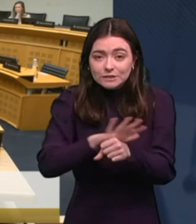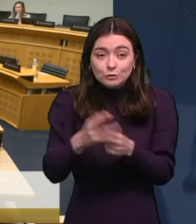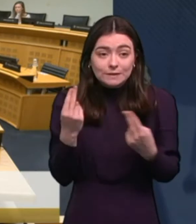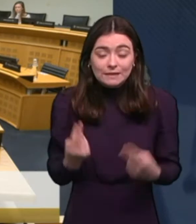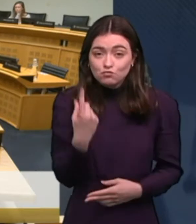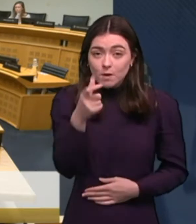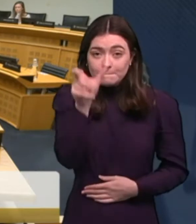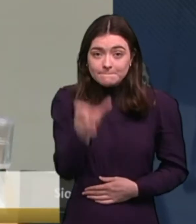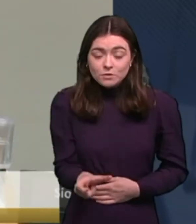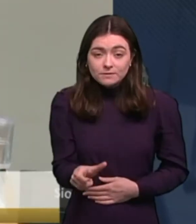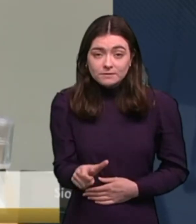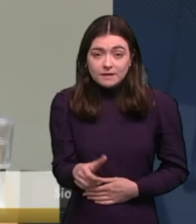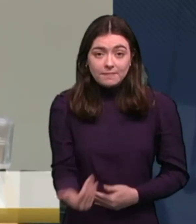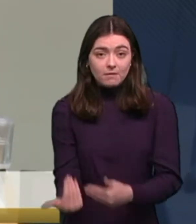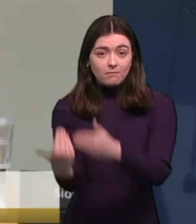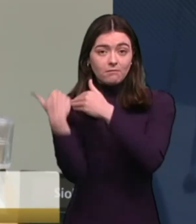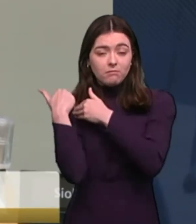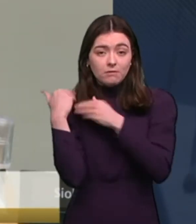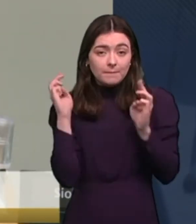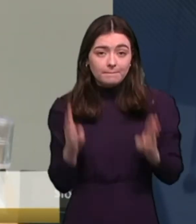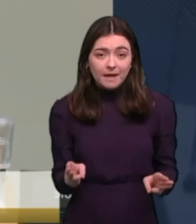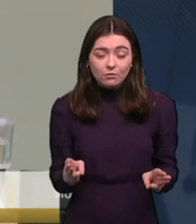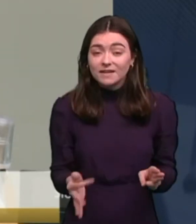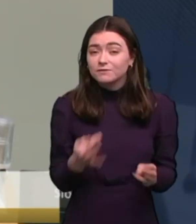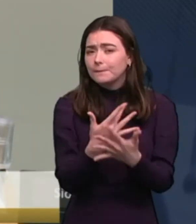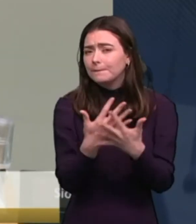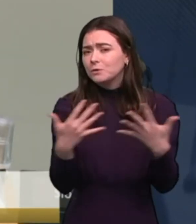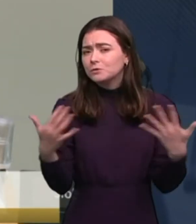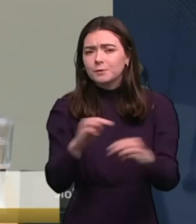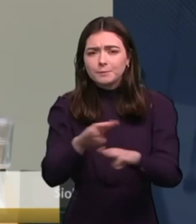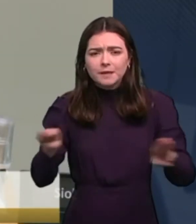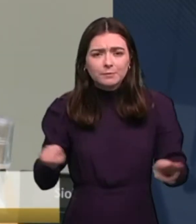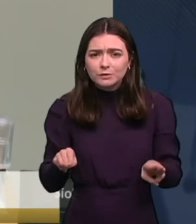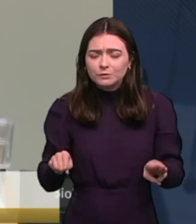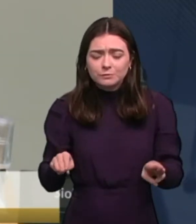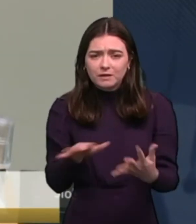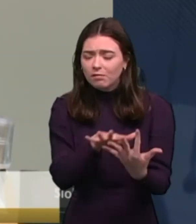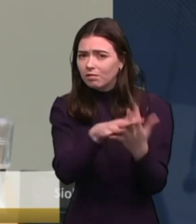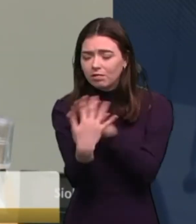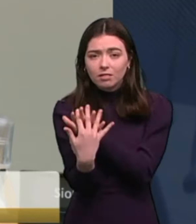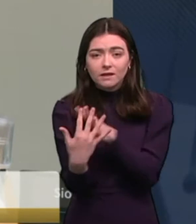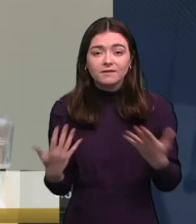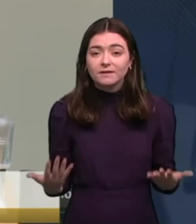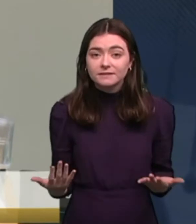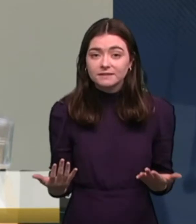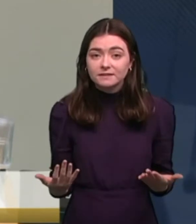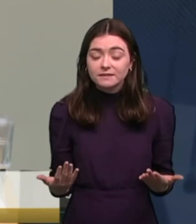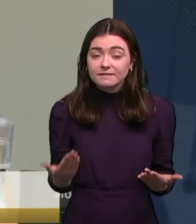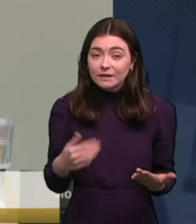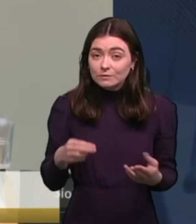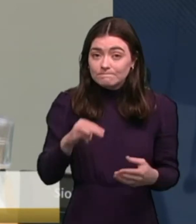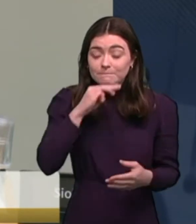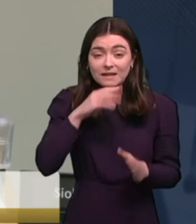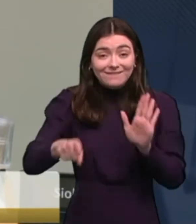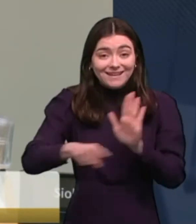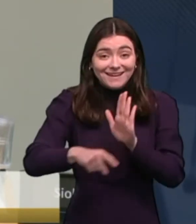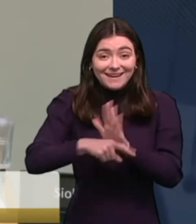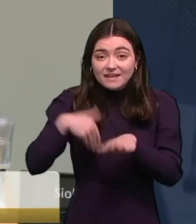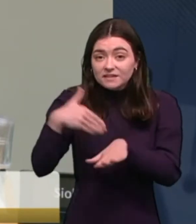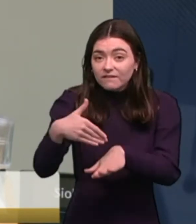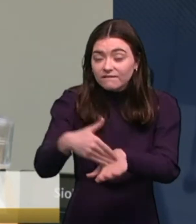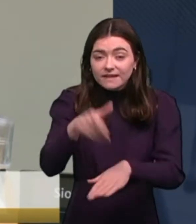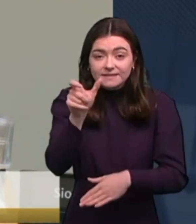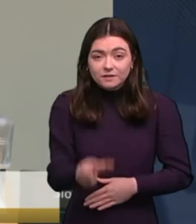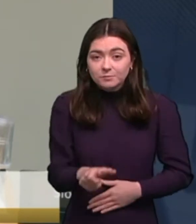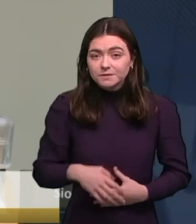who had authority, and if you had multiple people with authority, it would just introduce a lack of clarity. That could have adverse consequences for the person at the